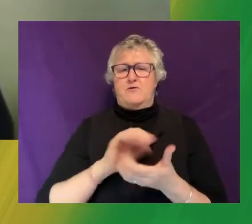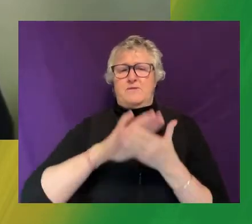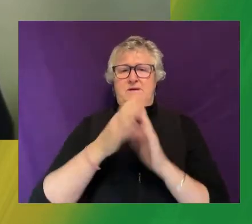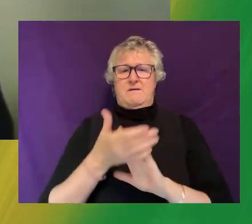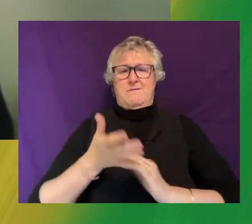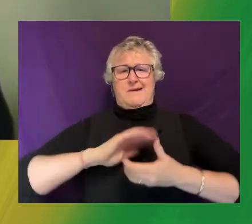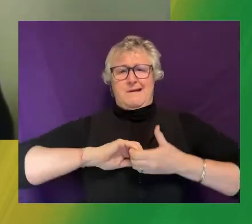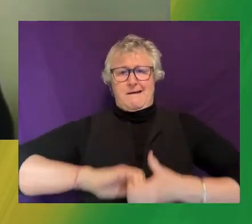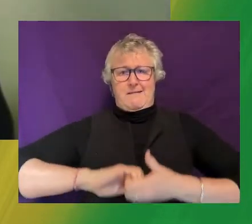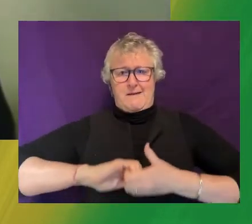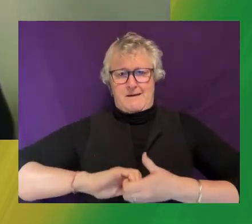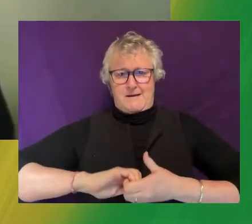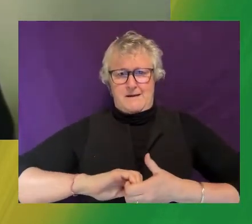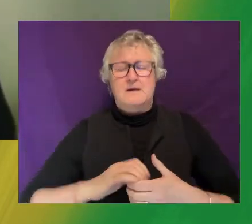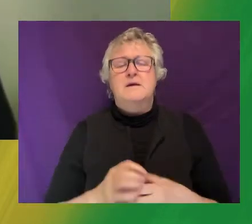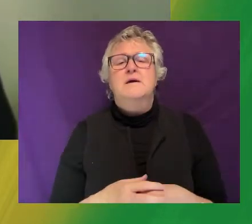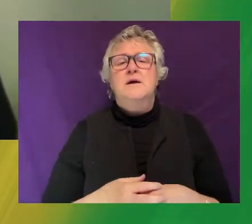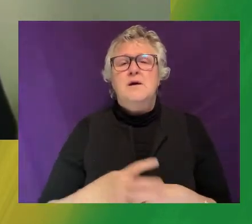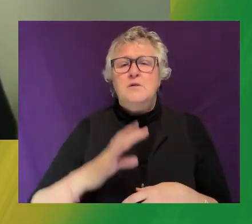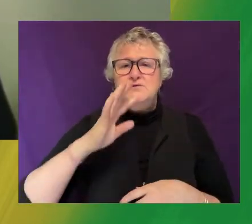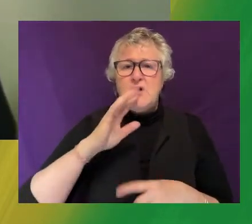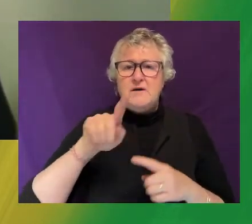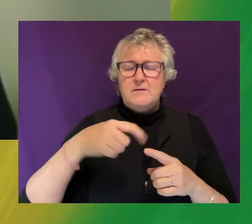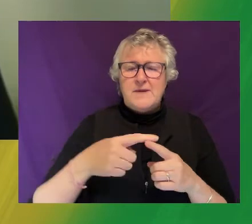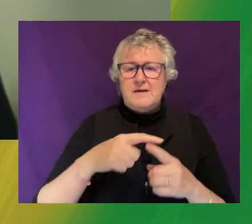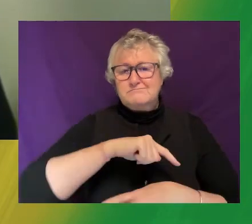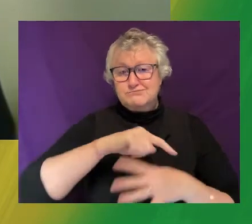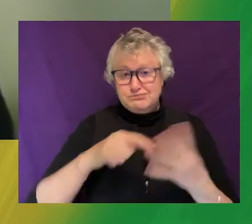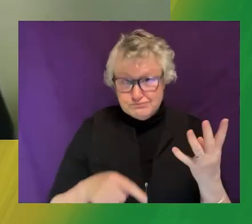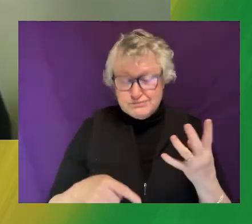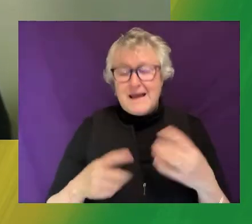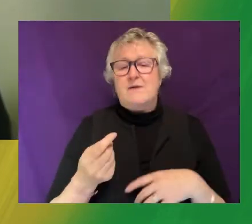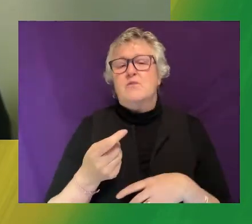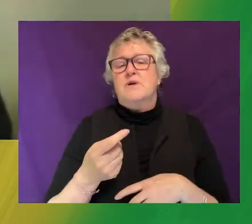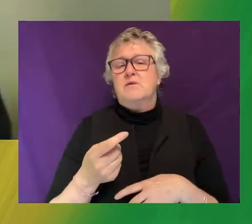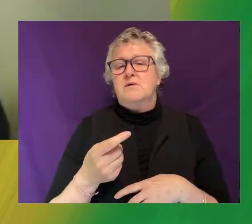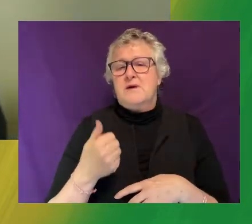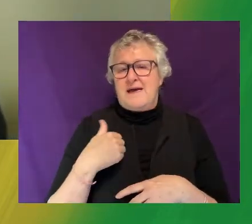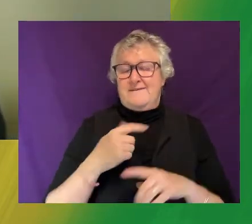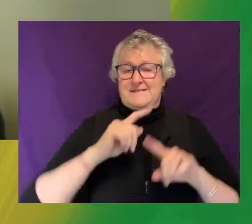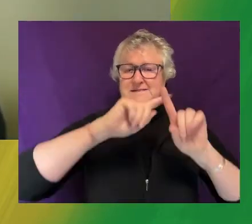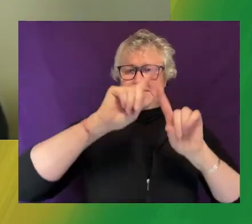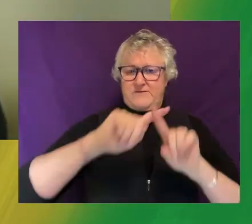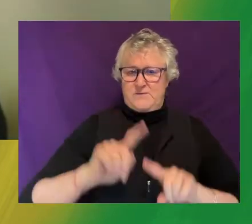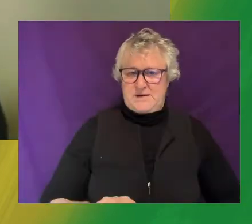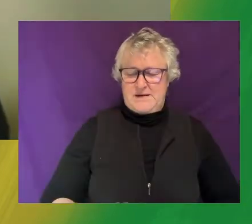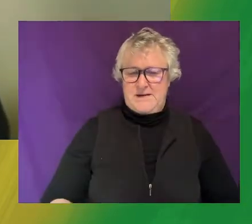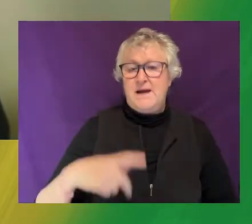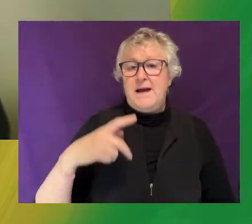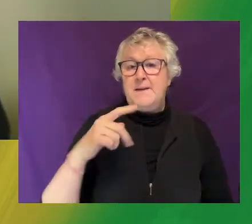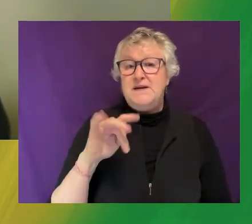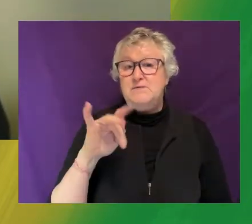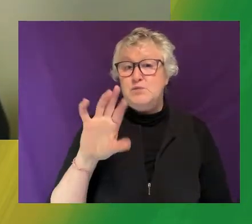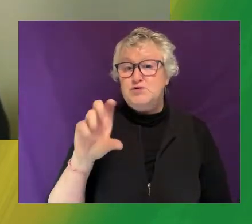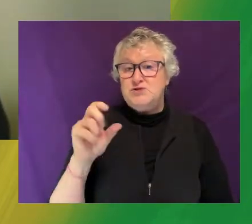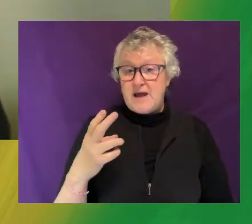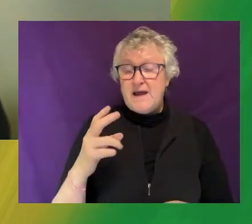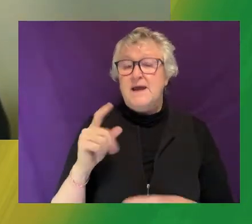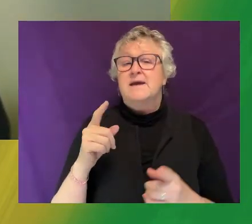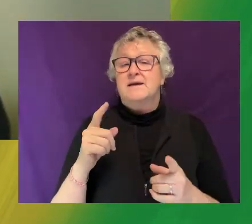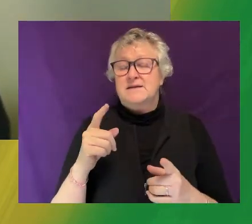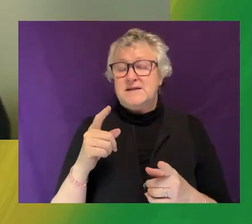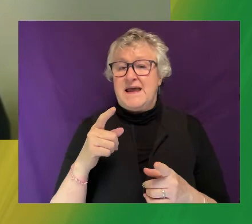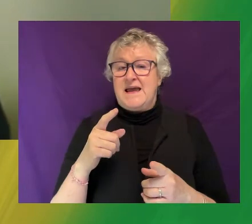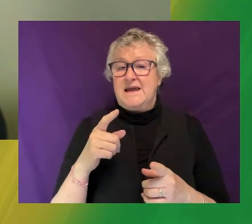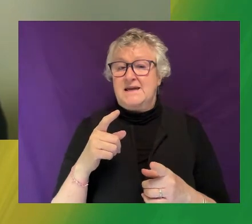alumna Peace Uche and Tim Wise. Peace Uche is a doctor of pharmacy and a transformational rhythmic speaker